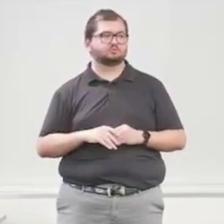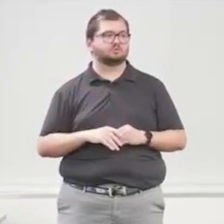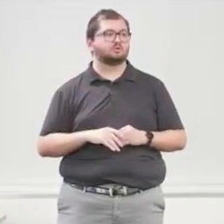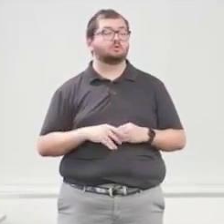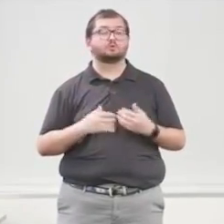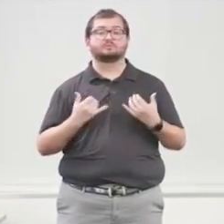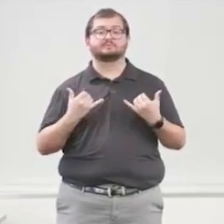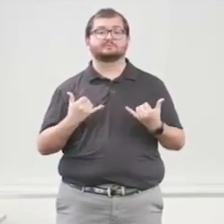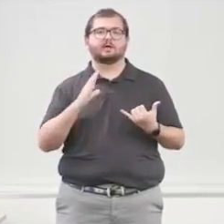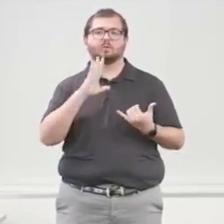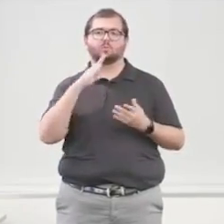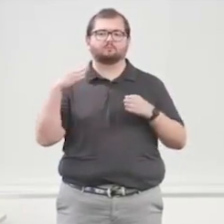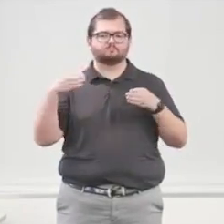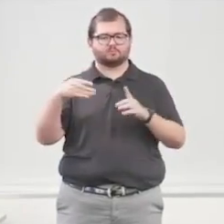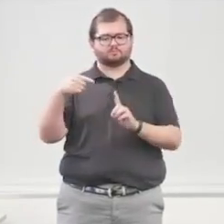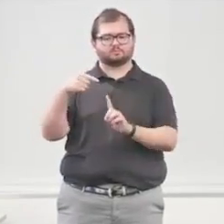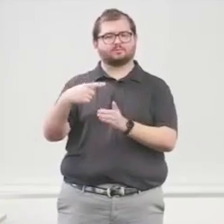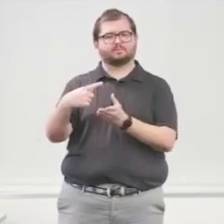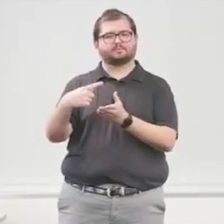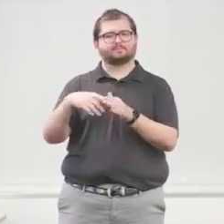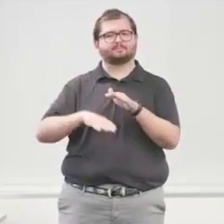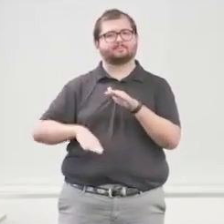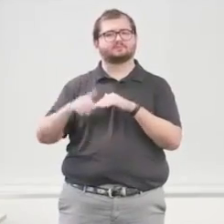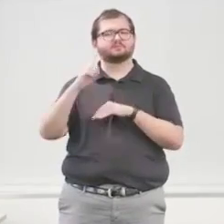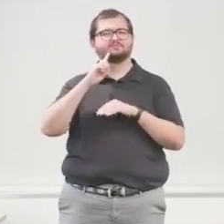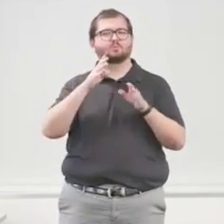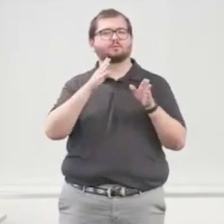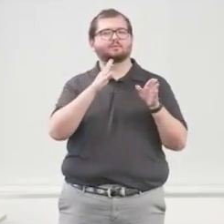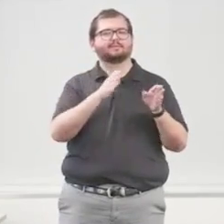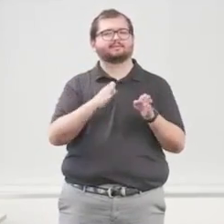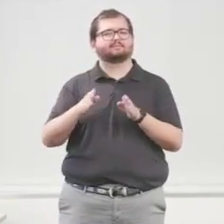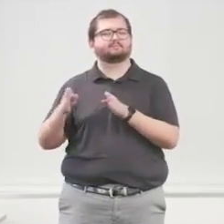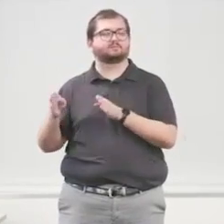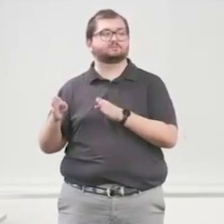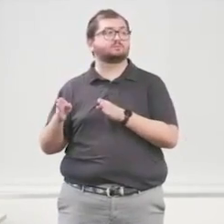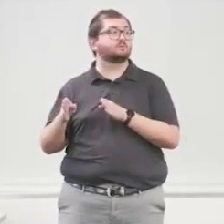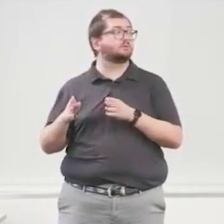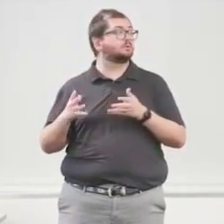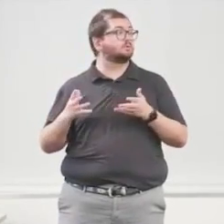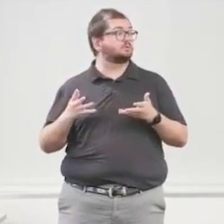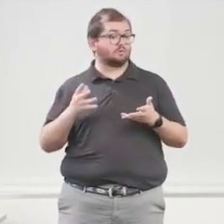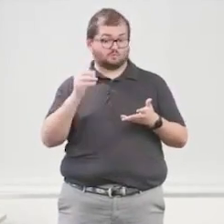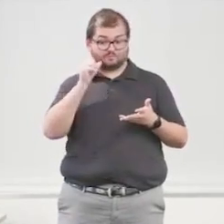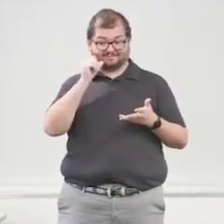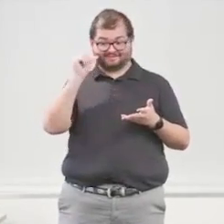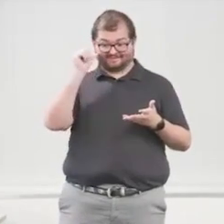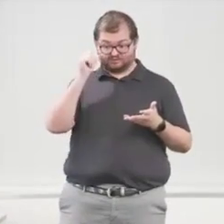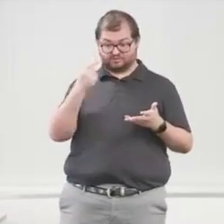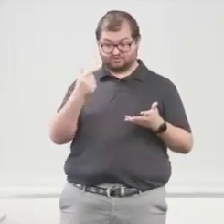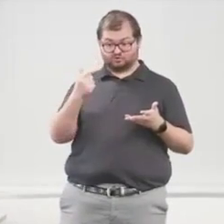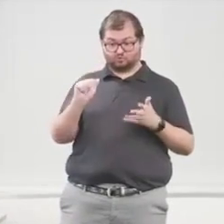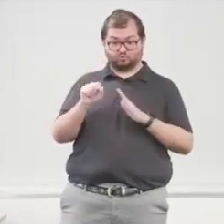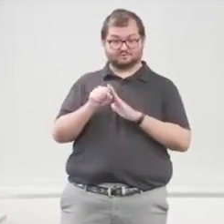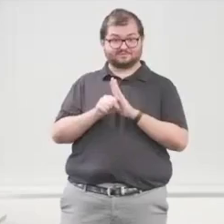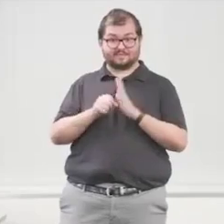basics of the individual. Now, I don't know what the circumstances were there yesterday in Georgia, but I